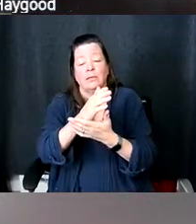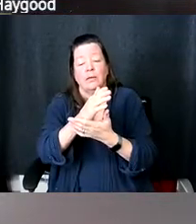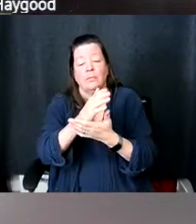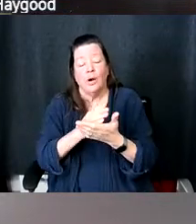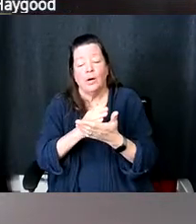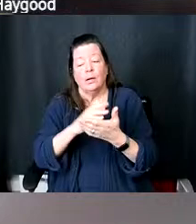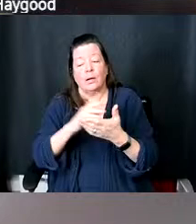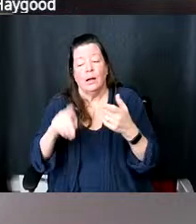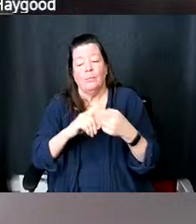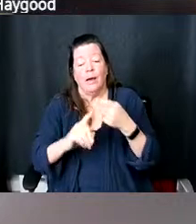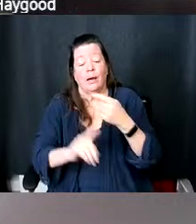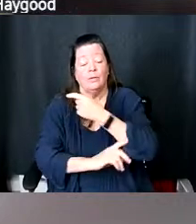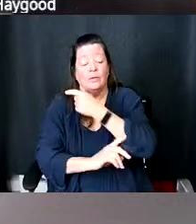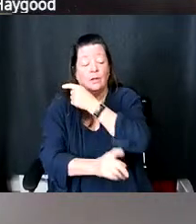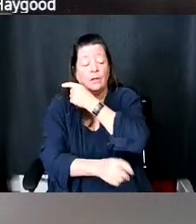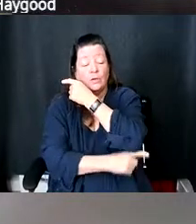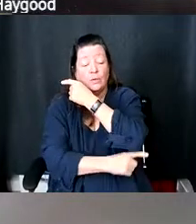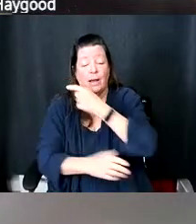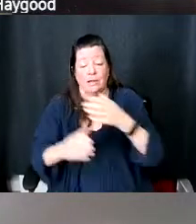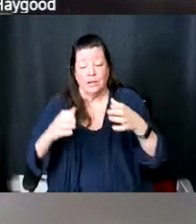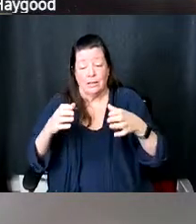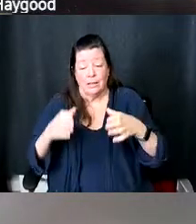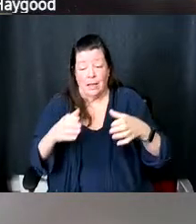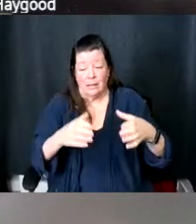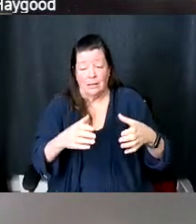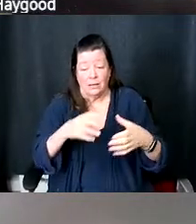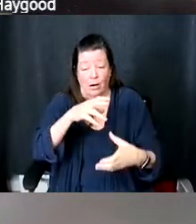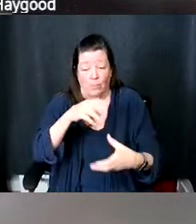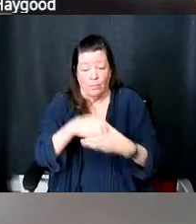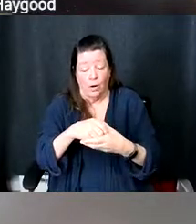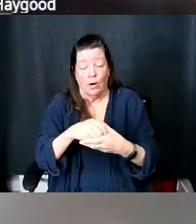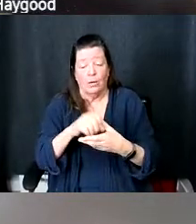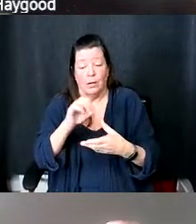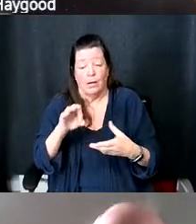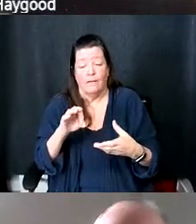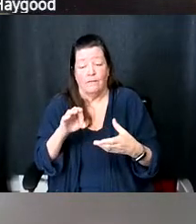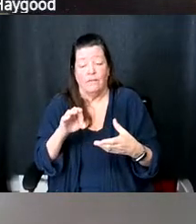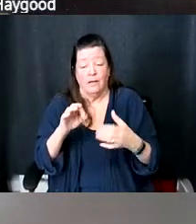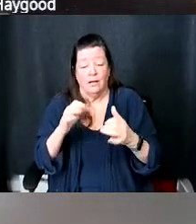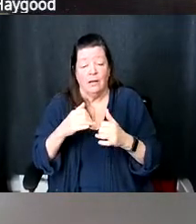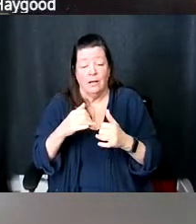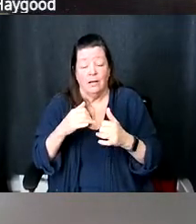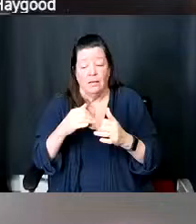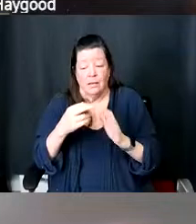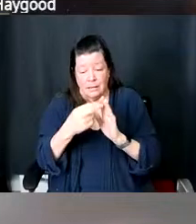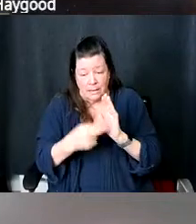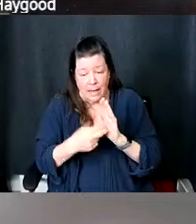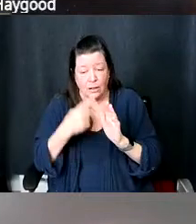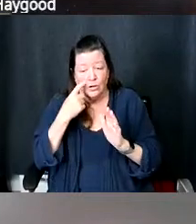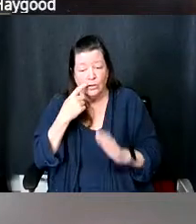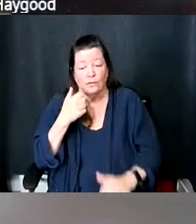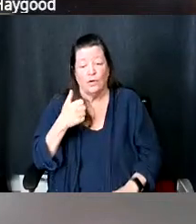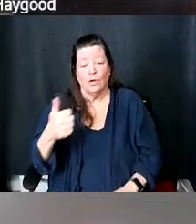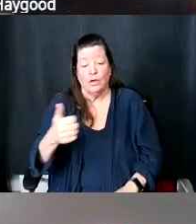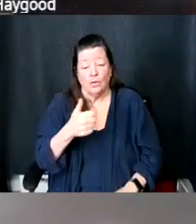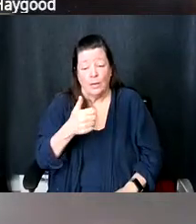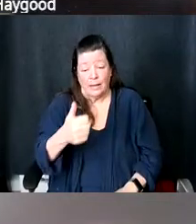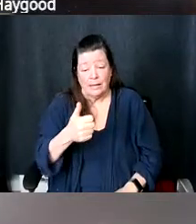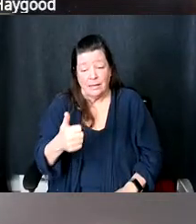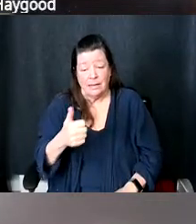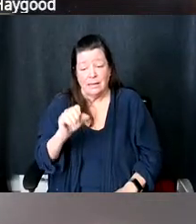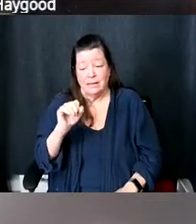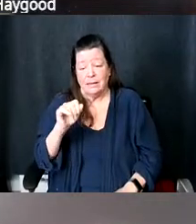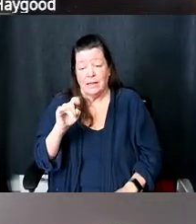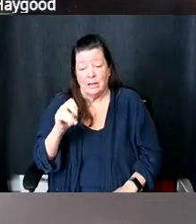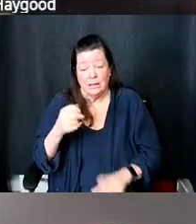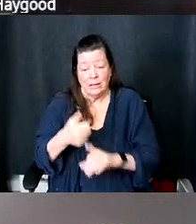trash cans are part, from what I understand, of the standards for the transit stations themselves. So that would